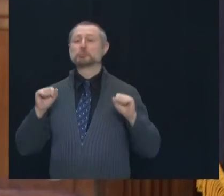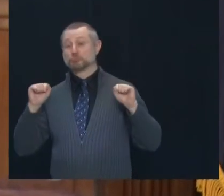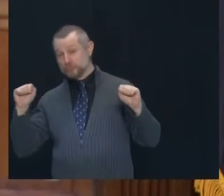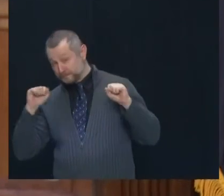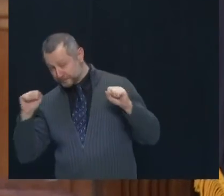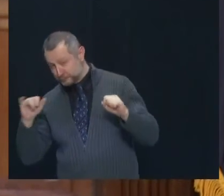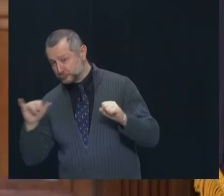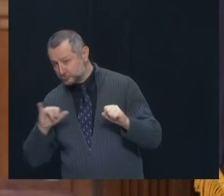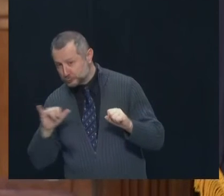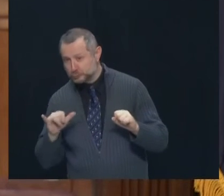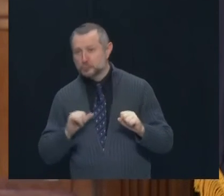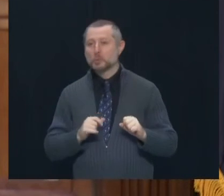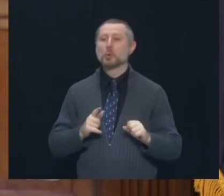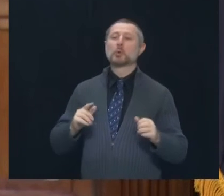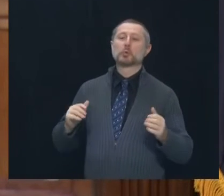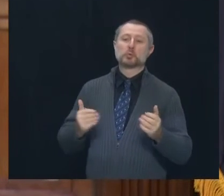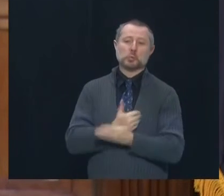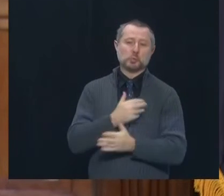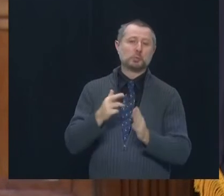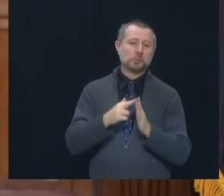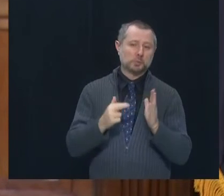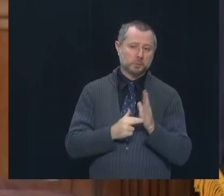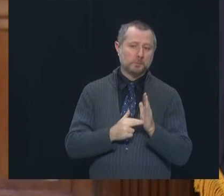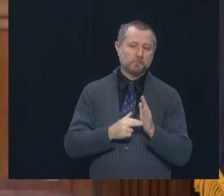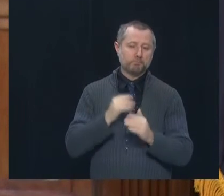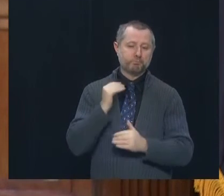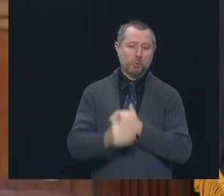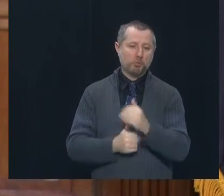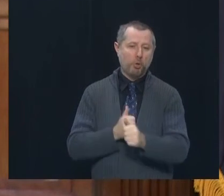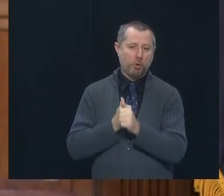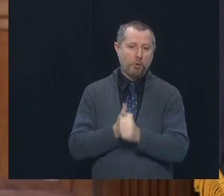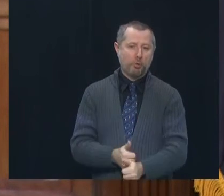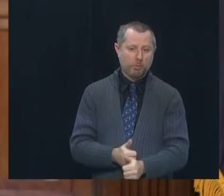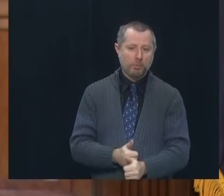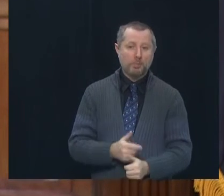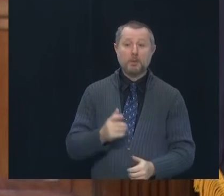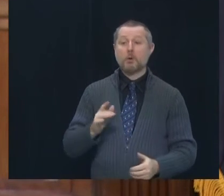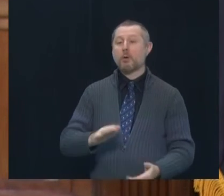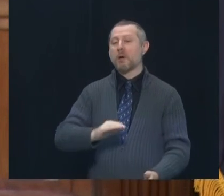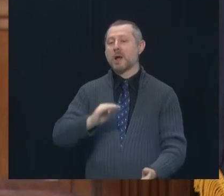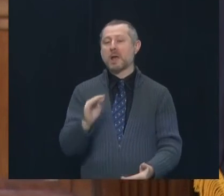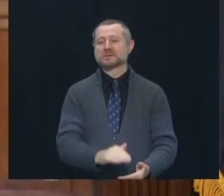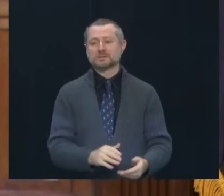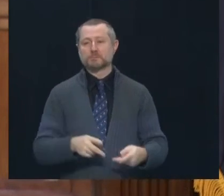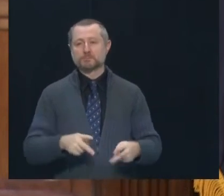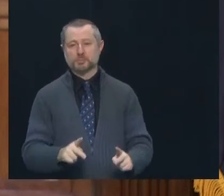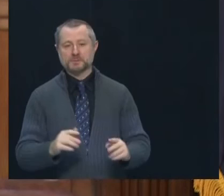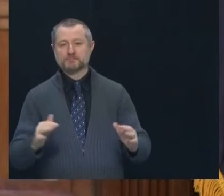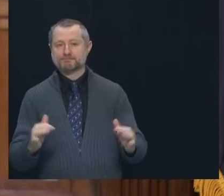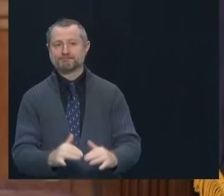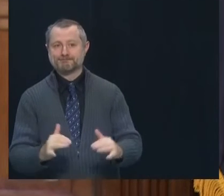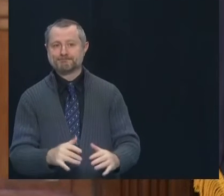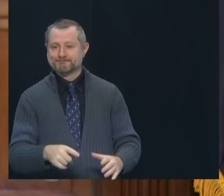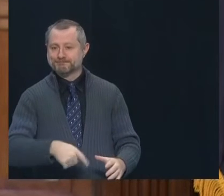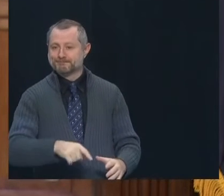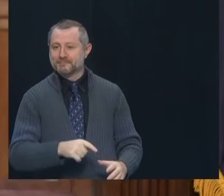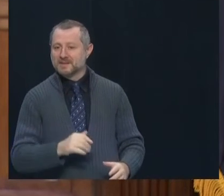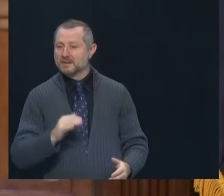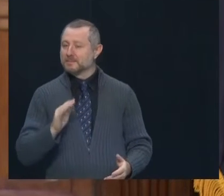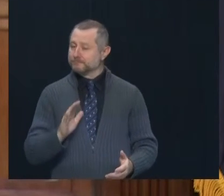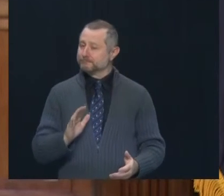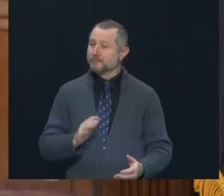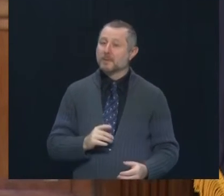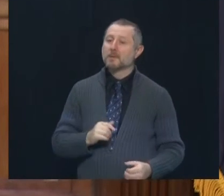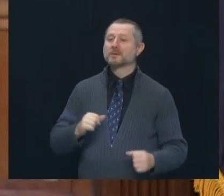new protocols and fewer attendees, frankly, and fewer people can go to a gym, and the nail